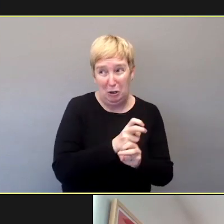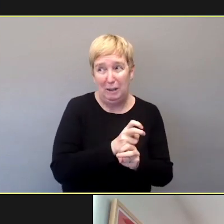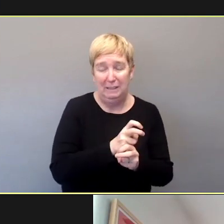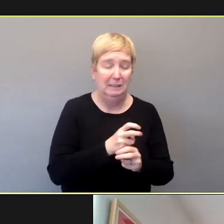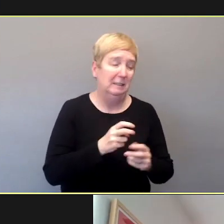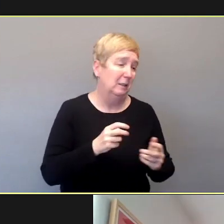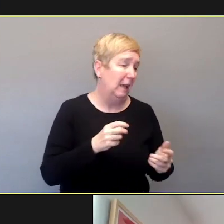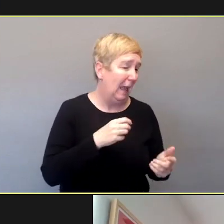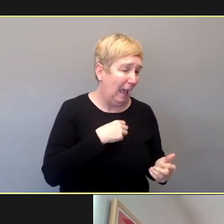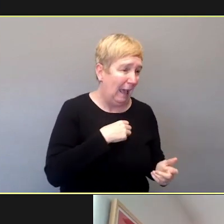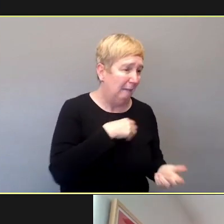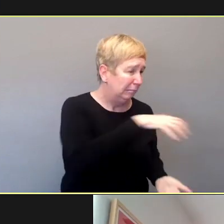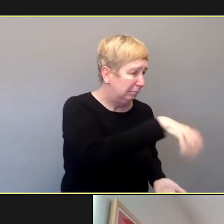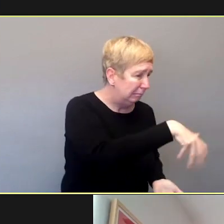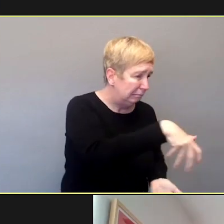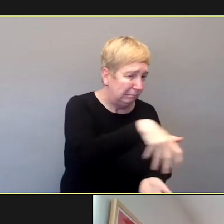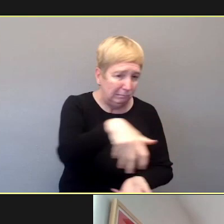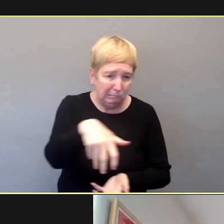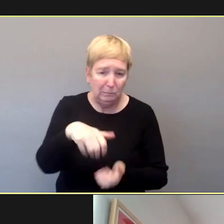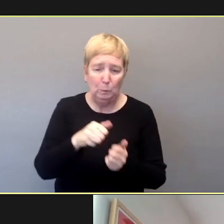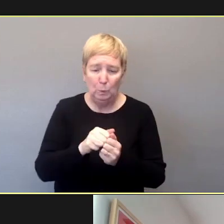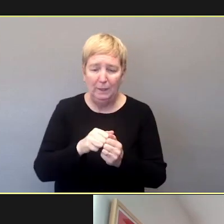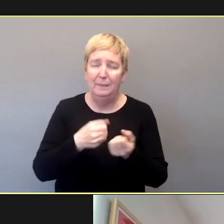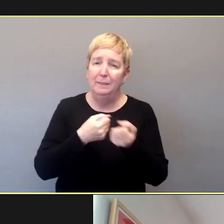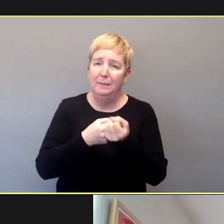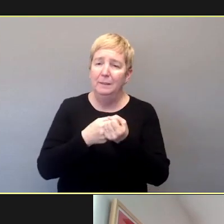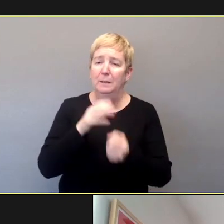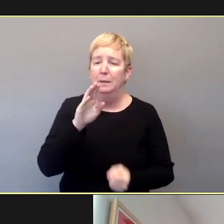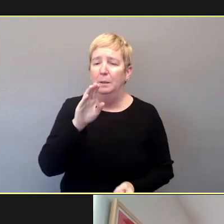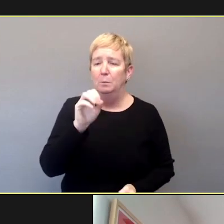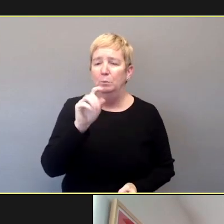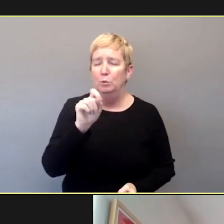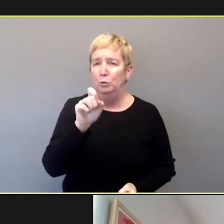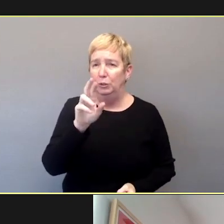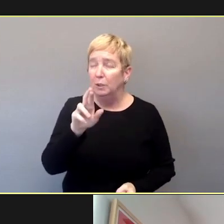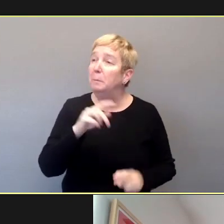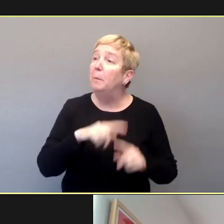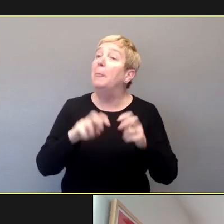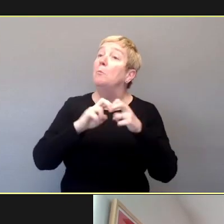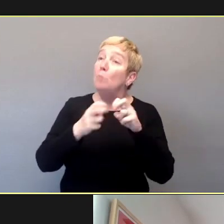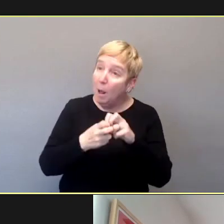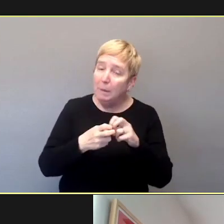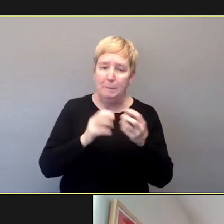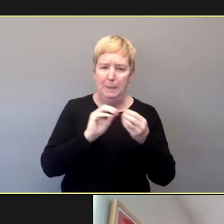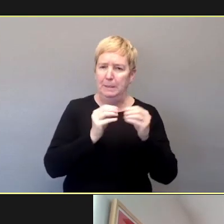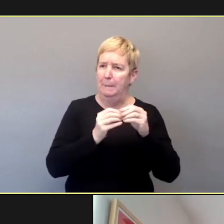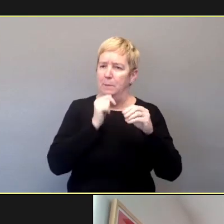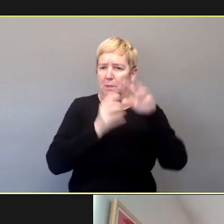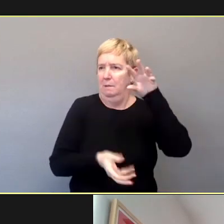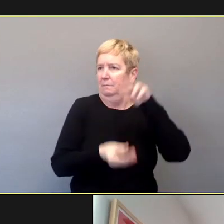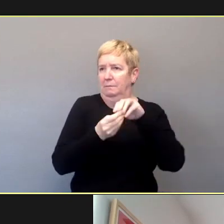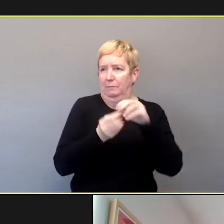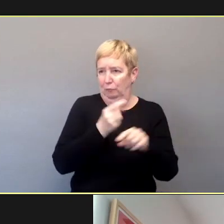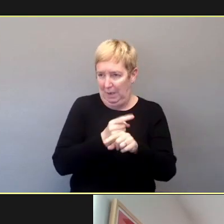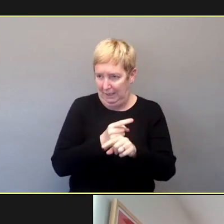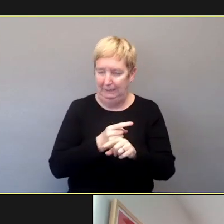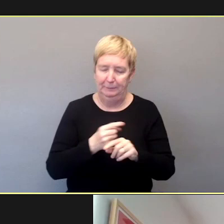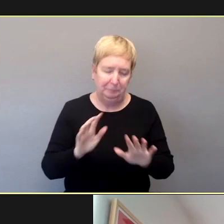for boosters. There's a problem with the denominators being slightly different. And so like today, we